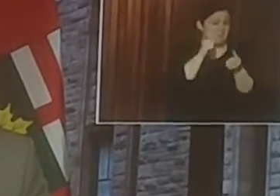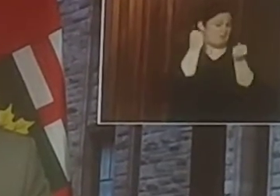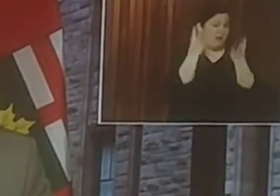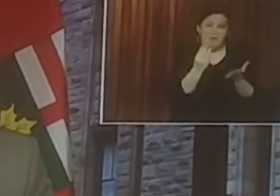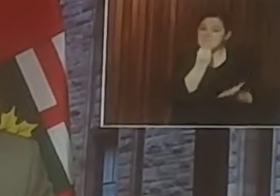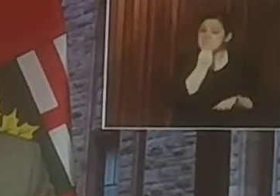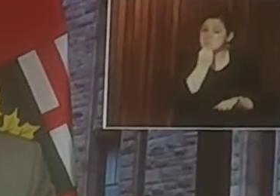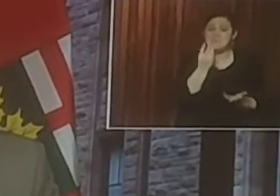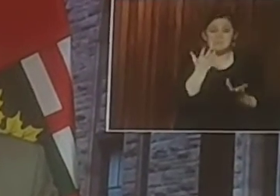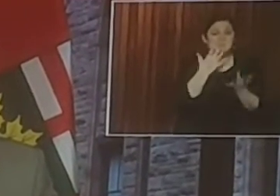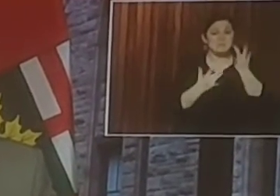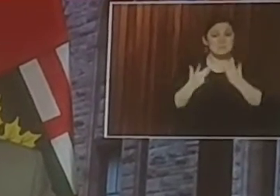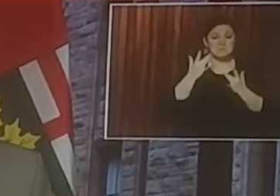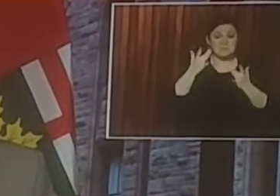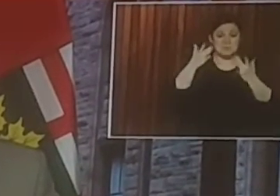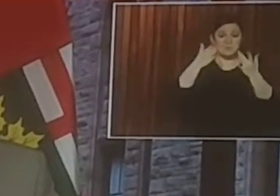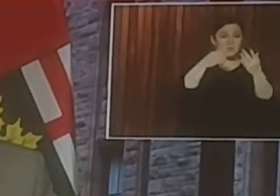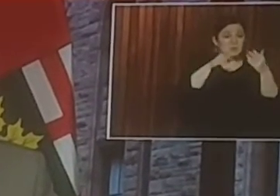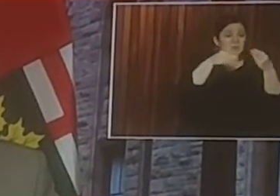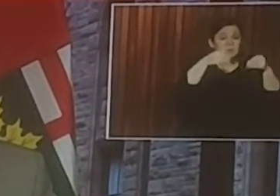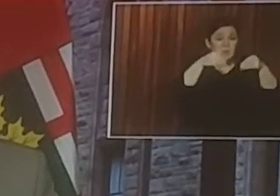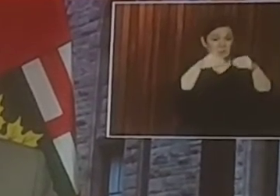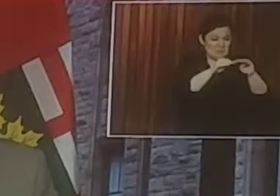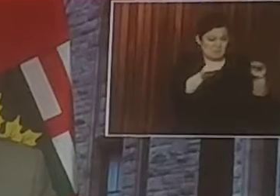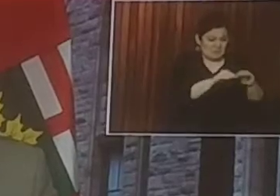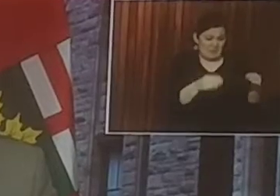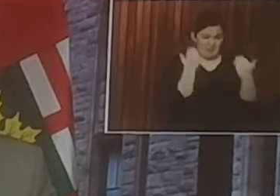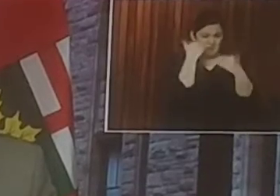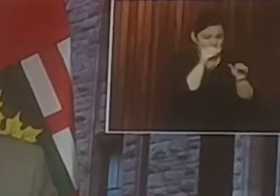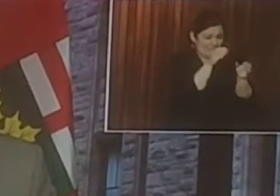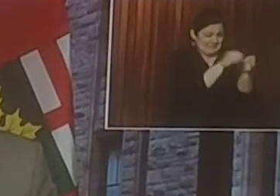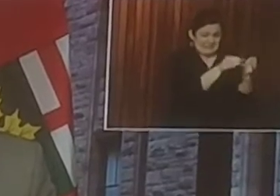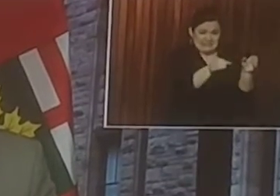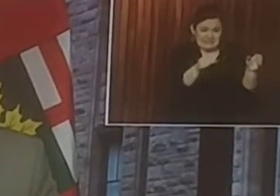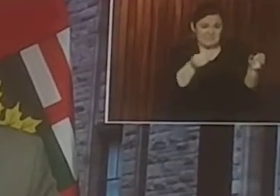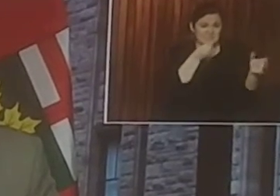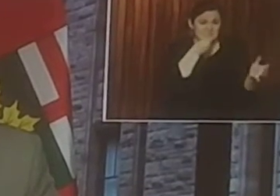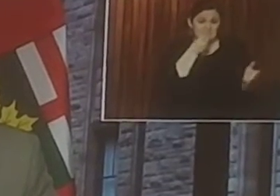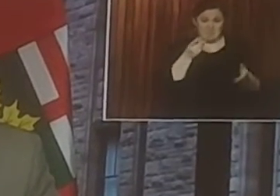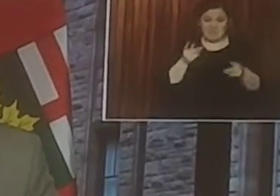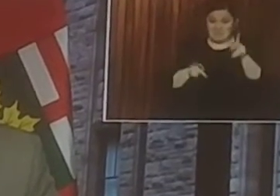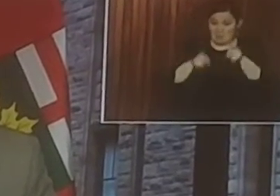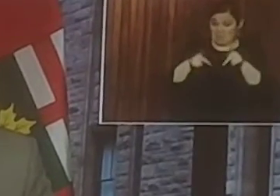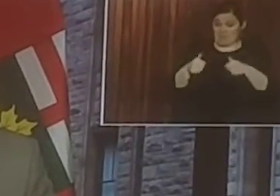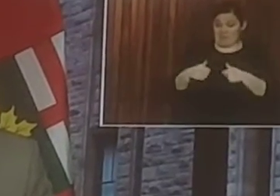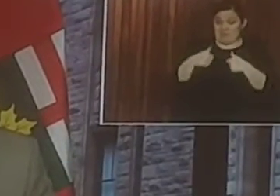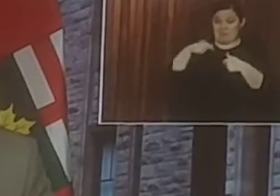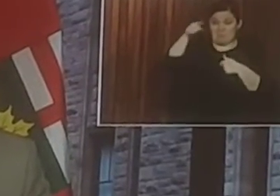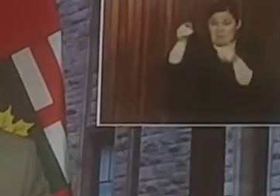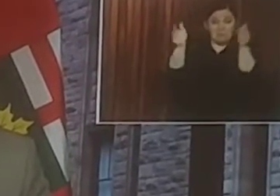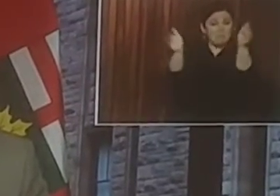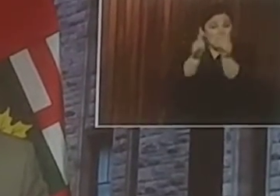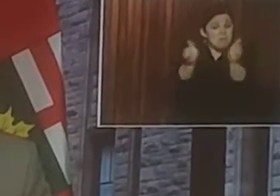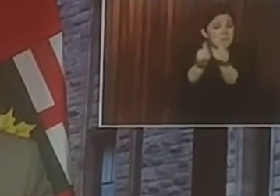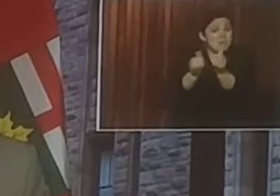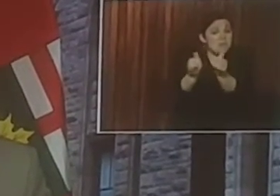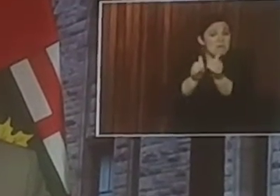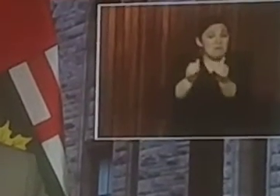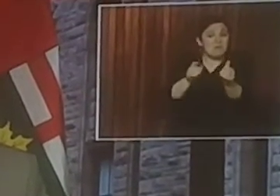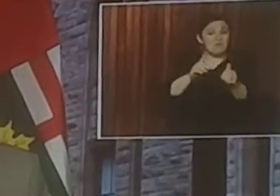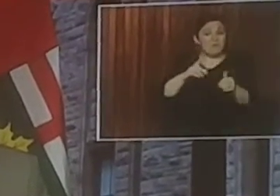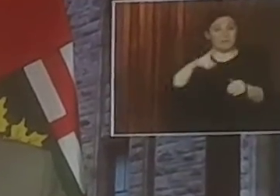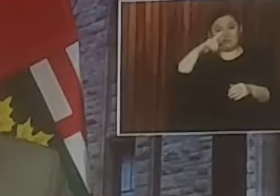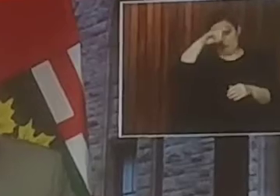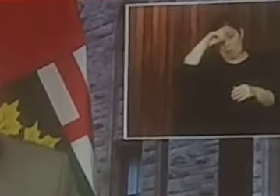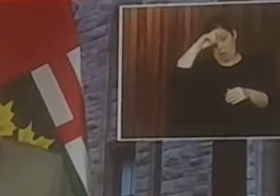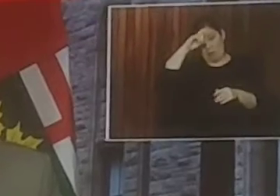seasonal activity. They do not have a lot of people, normal in the normal background of the community, to look after. Therefore, when you go up there, you compromise